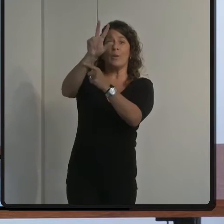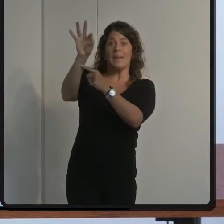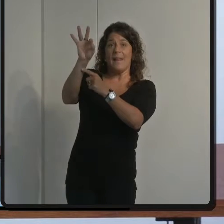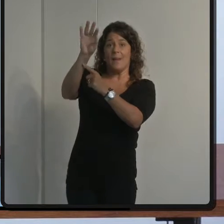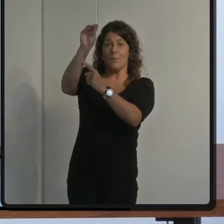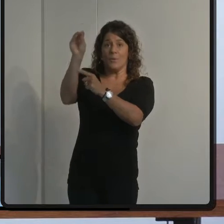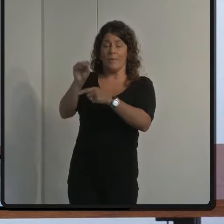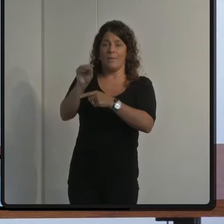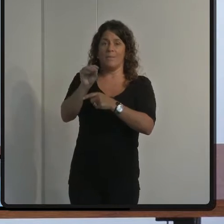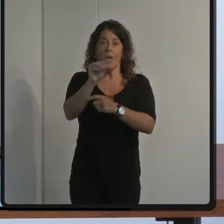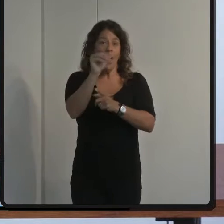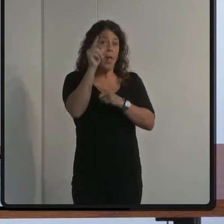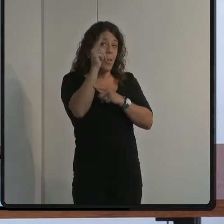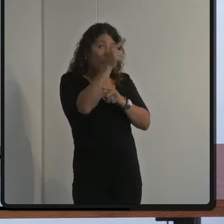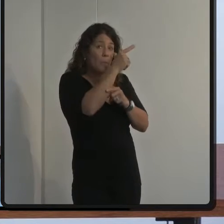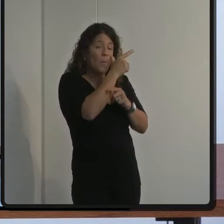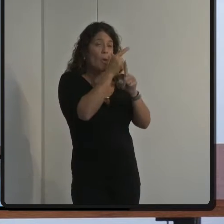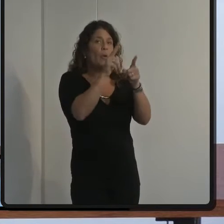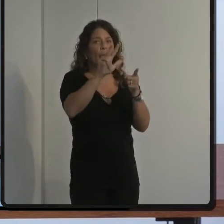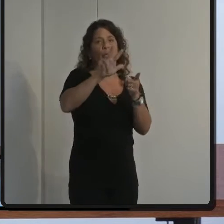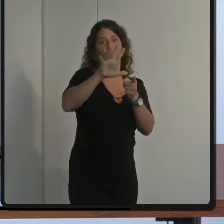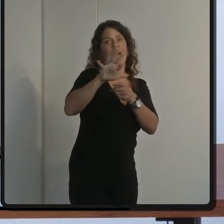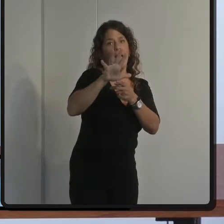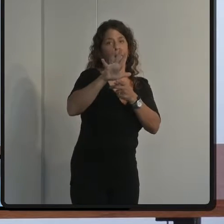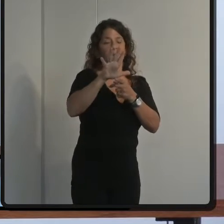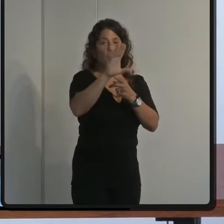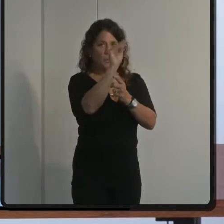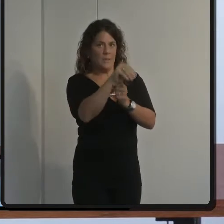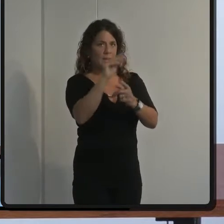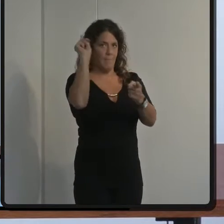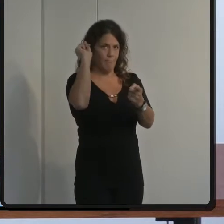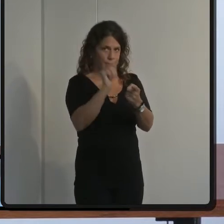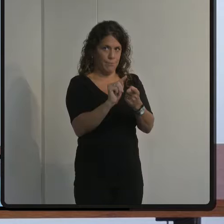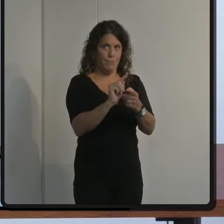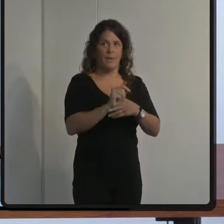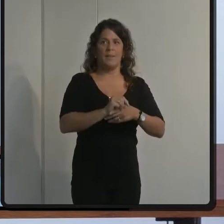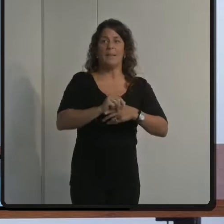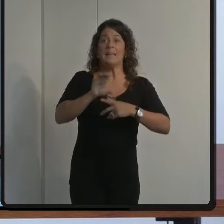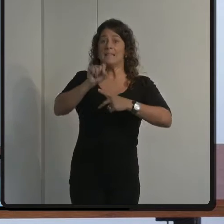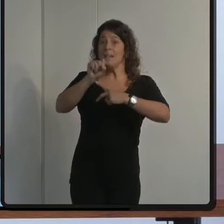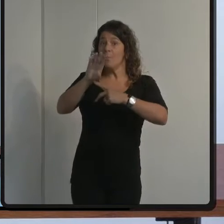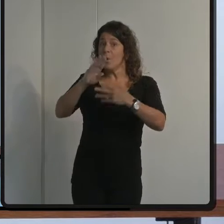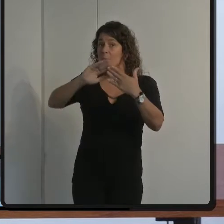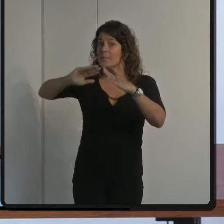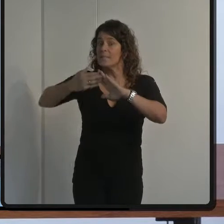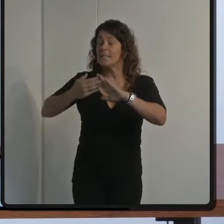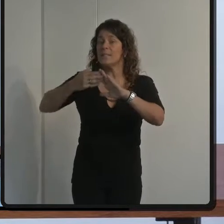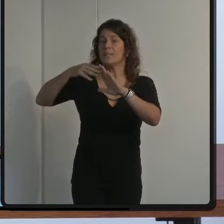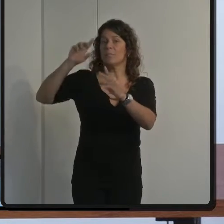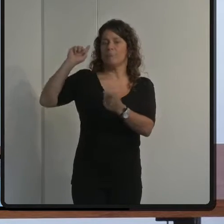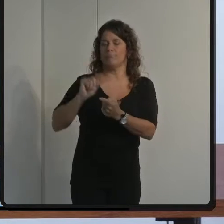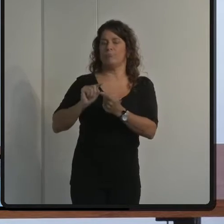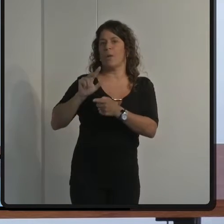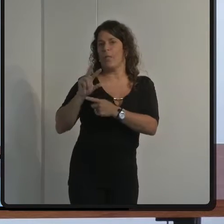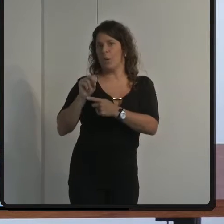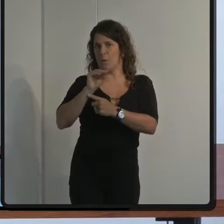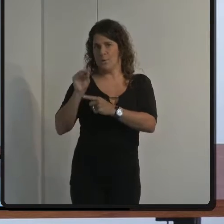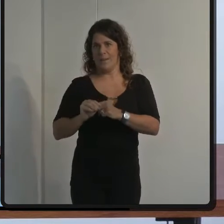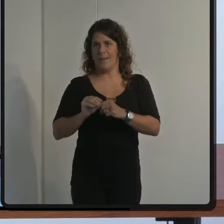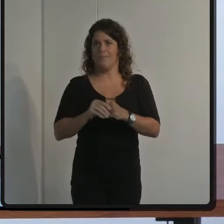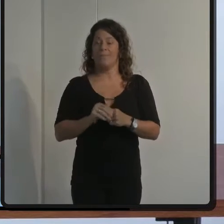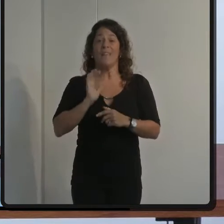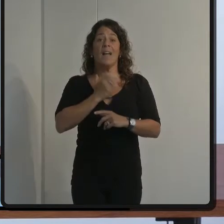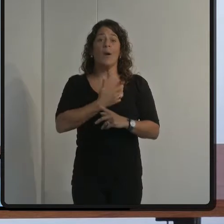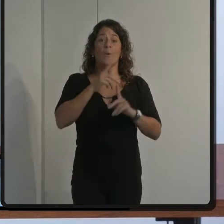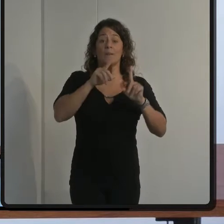of Lompoc saw a 35% decline, and cases in the city of Santa Barbara dropped 30%. Our testing positivity rate